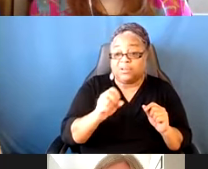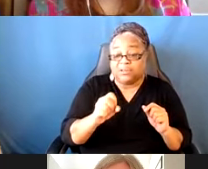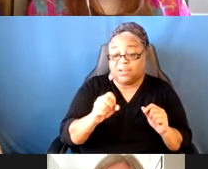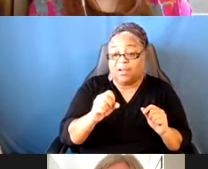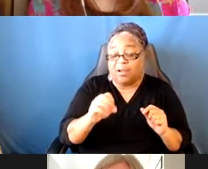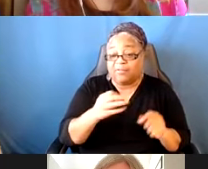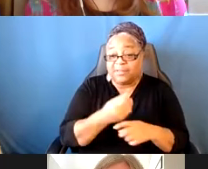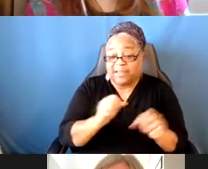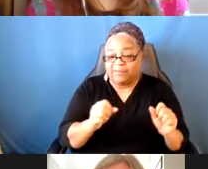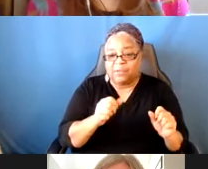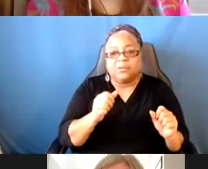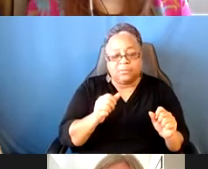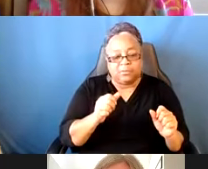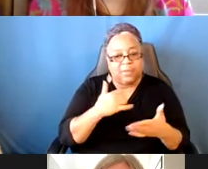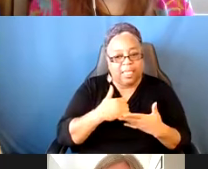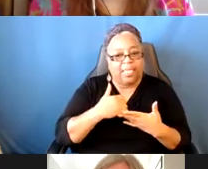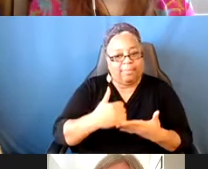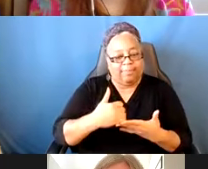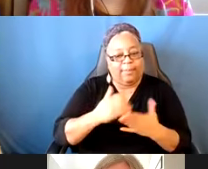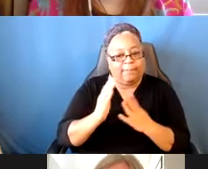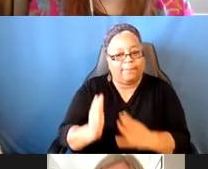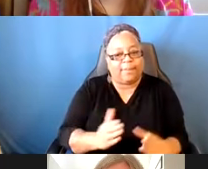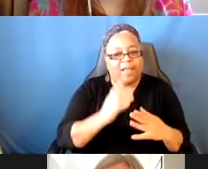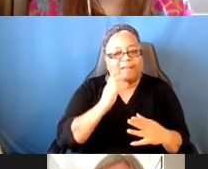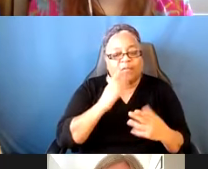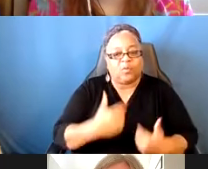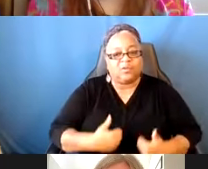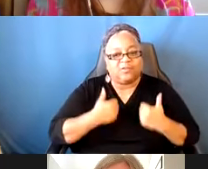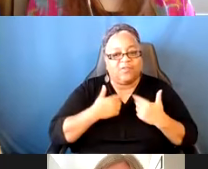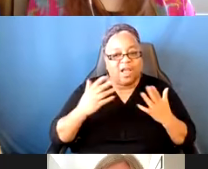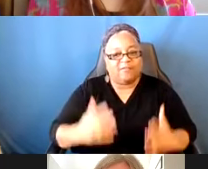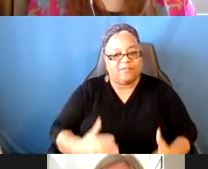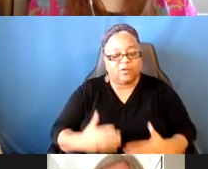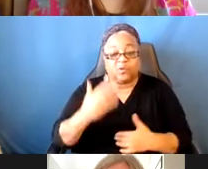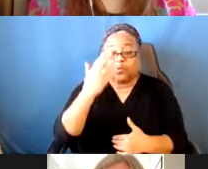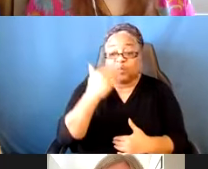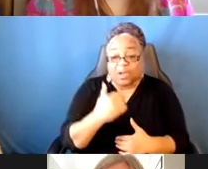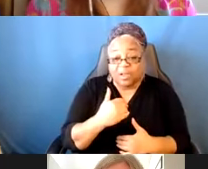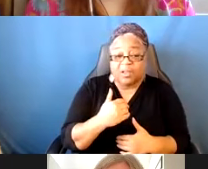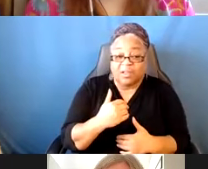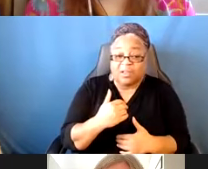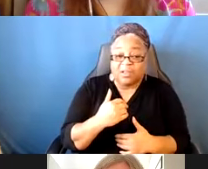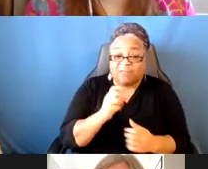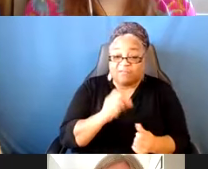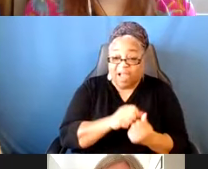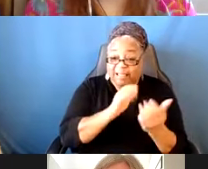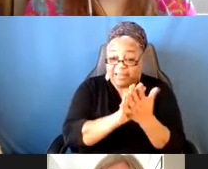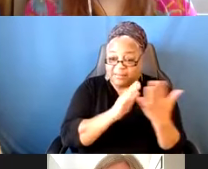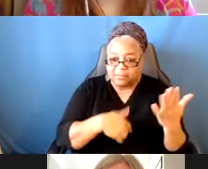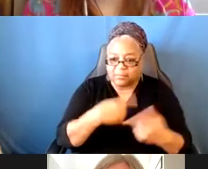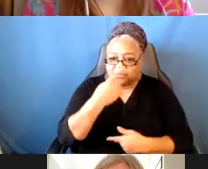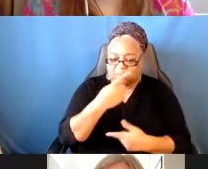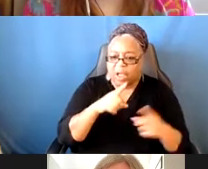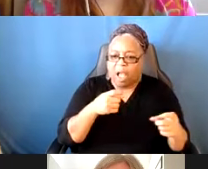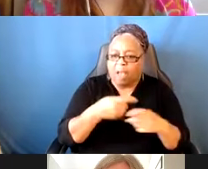victim survivors, because domestic violence is a form of complex trauma. And we know that experiencing trauma